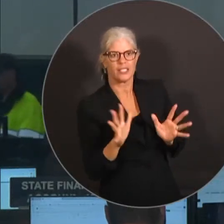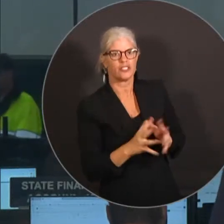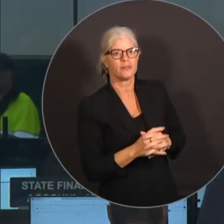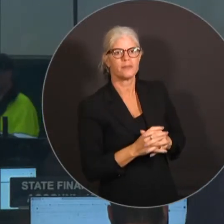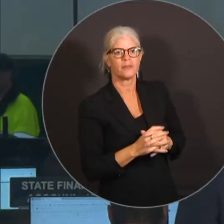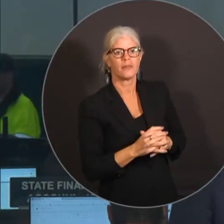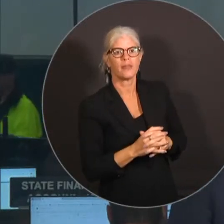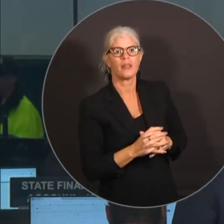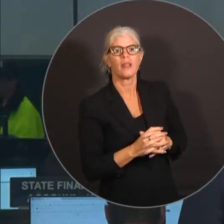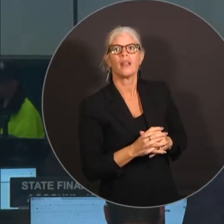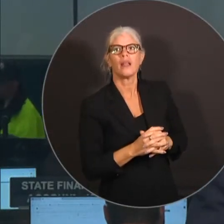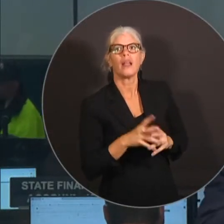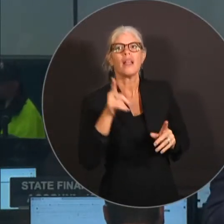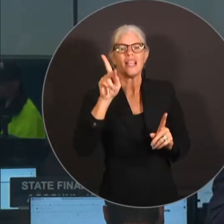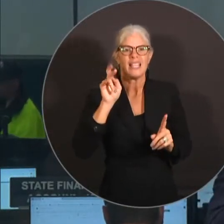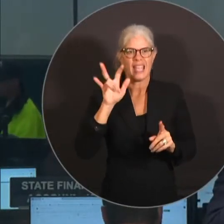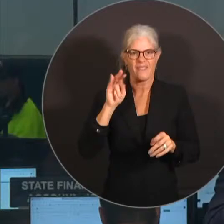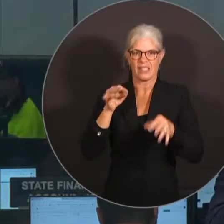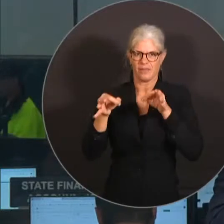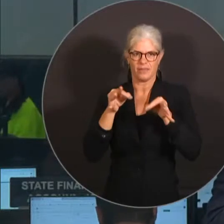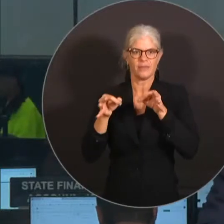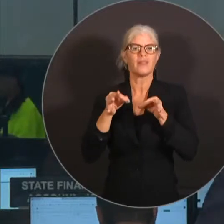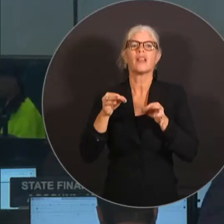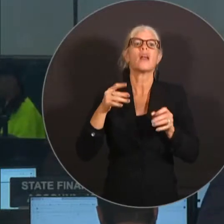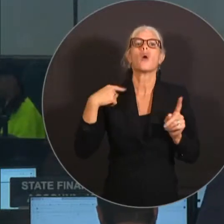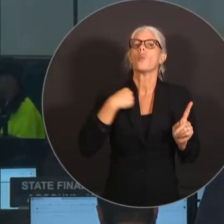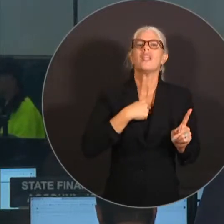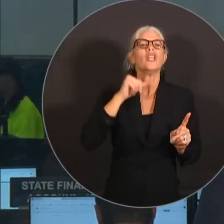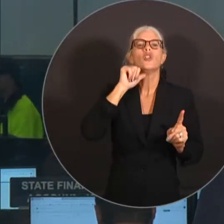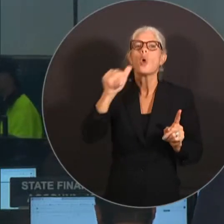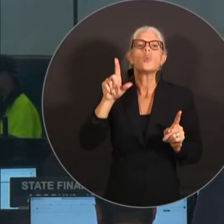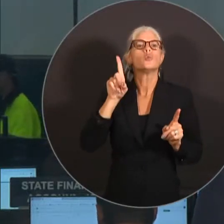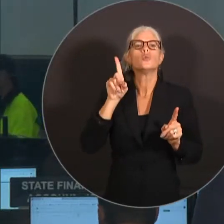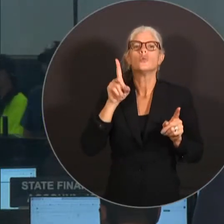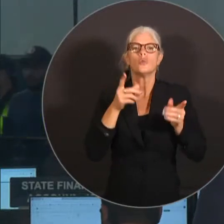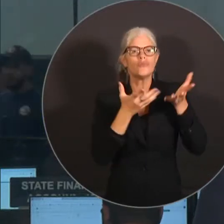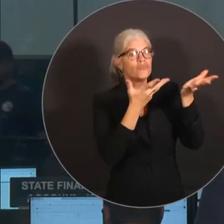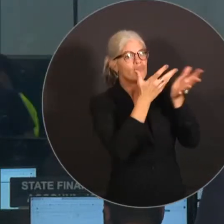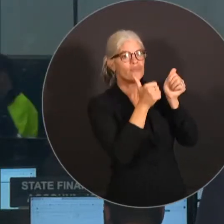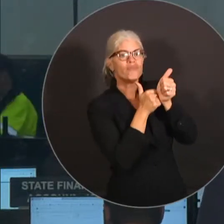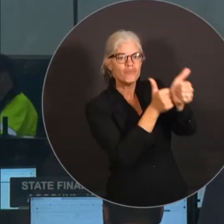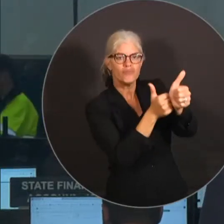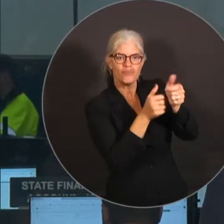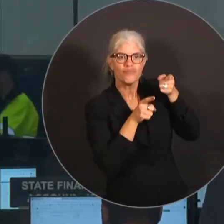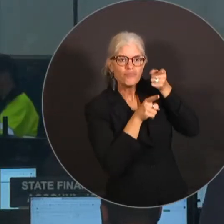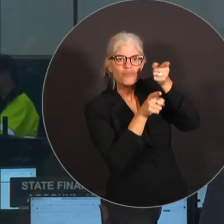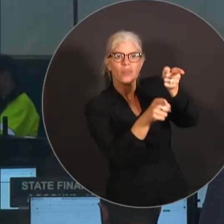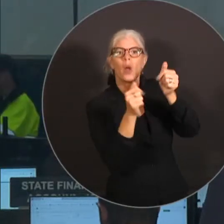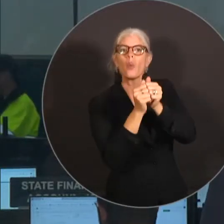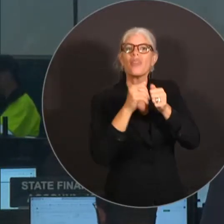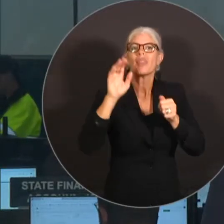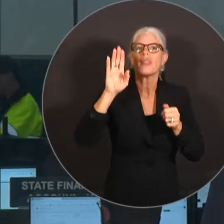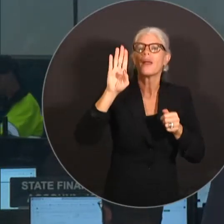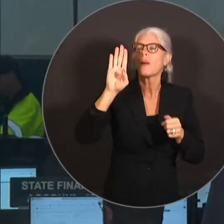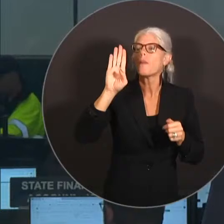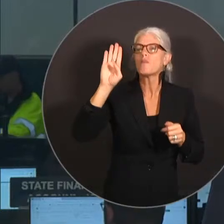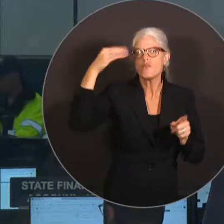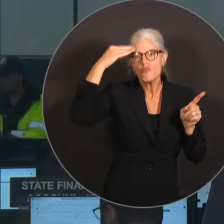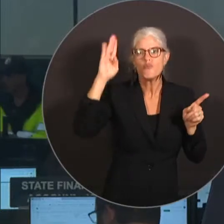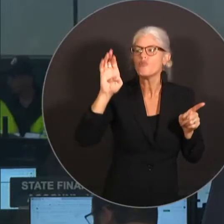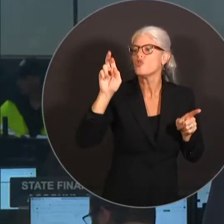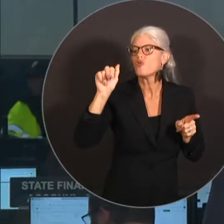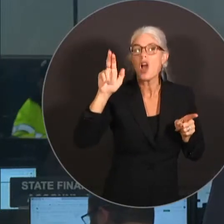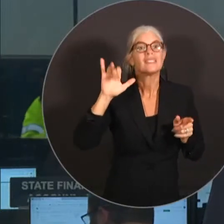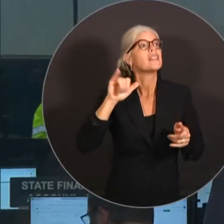that we don't do bureaucracy, we don't go in linear paths, we don't throw all of our eggs in one basket. We are talking about reaching